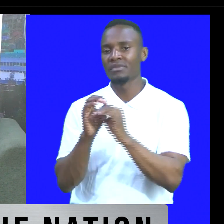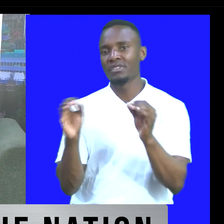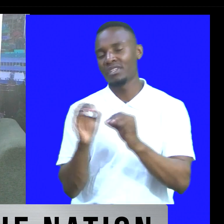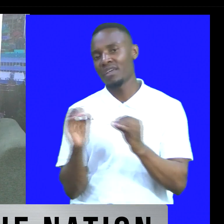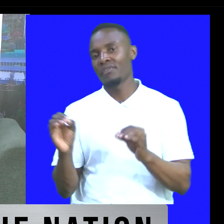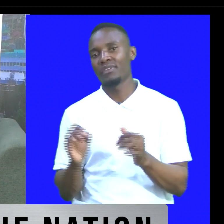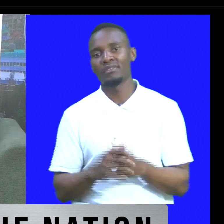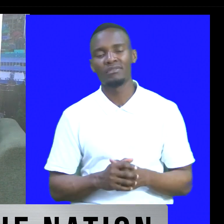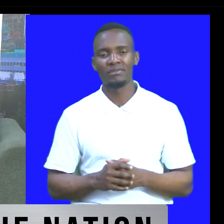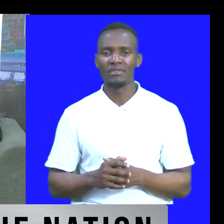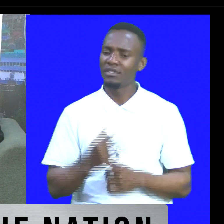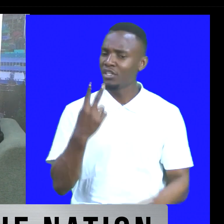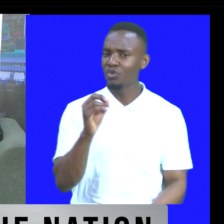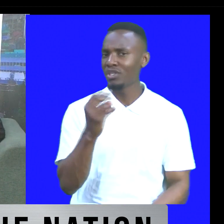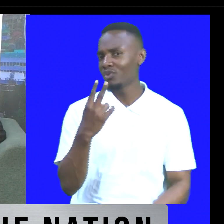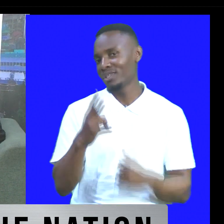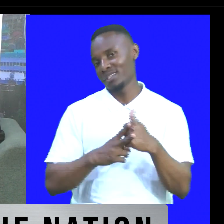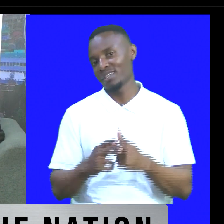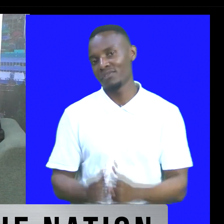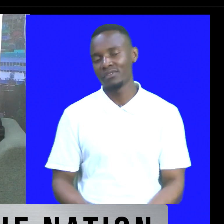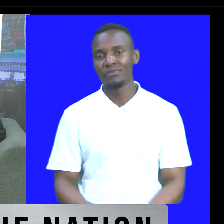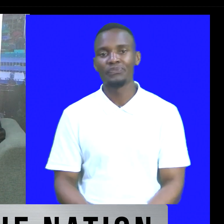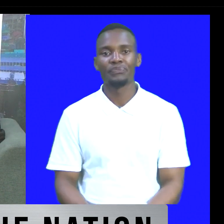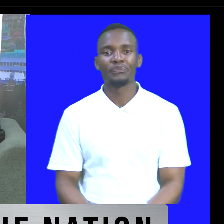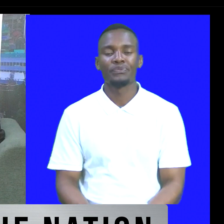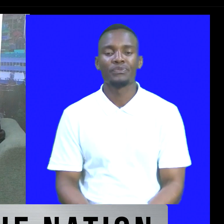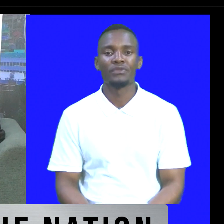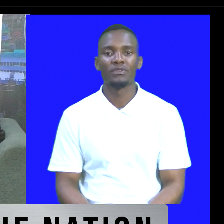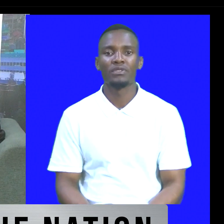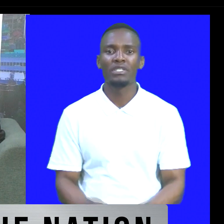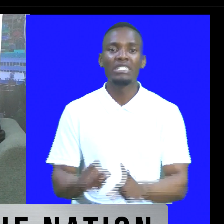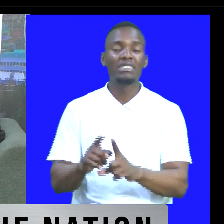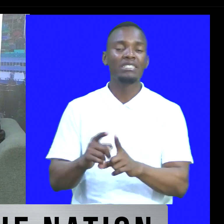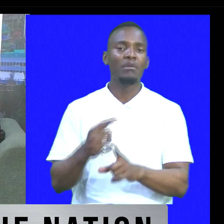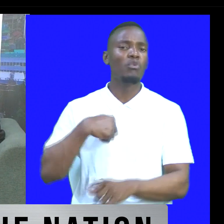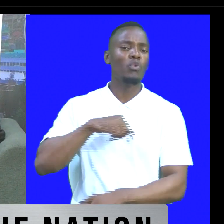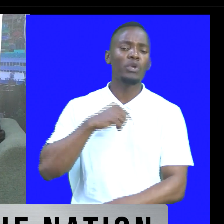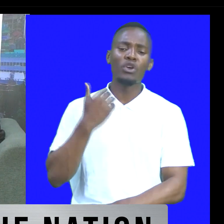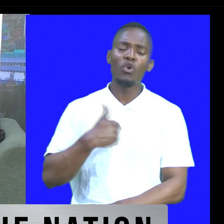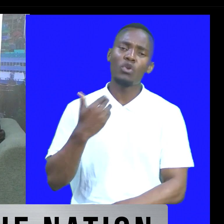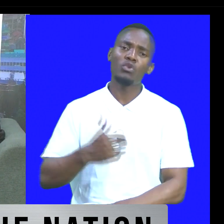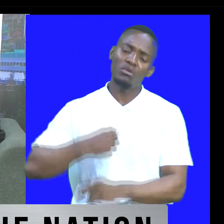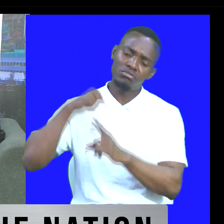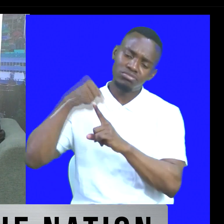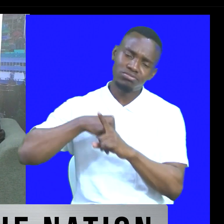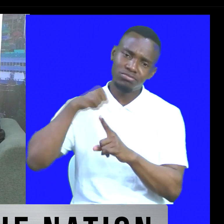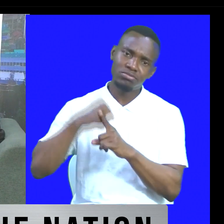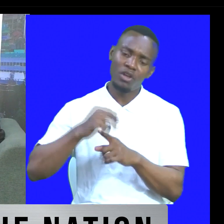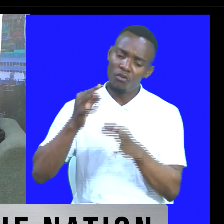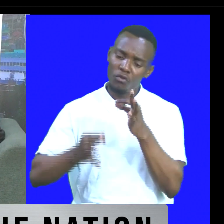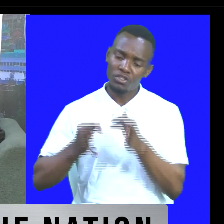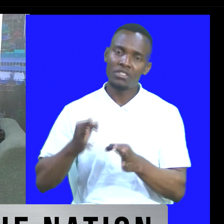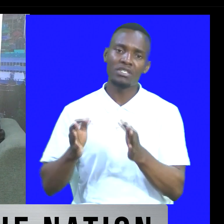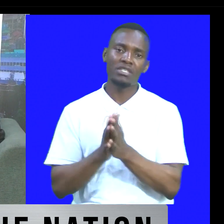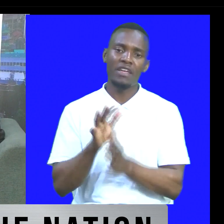things happening in 2027. You see, the way we normally cry for justice and fairness in politics, I hope